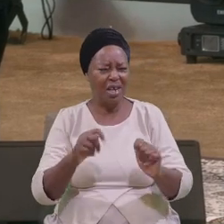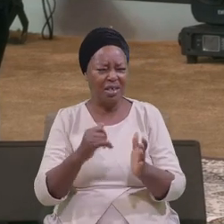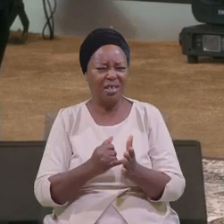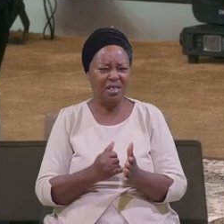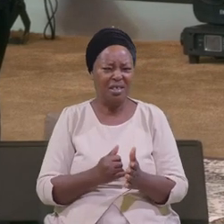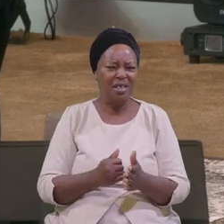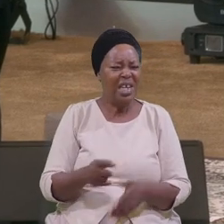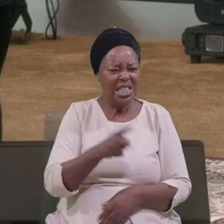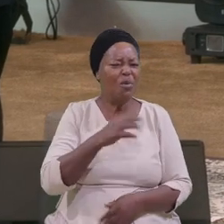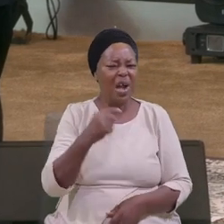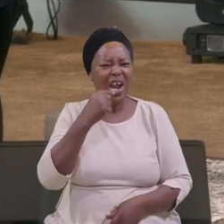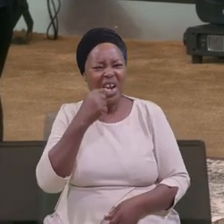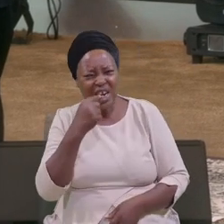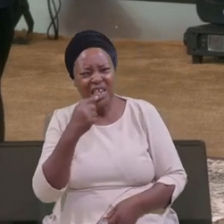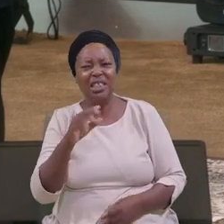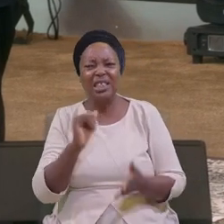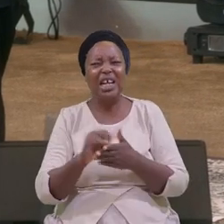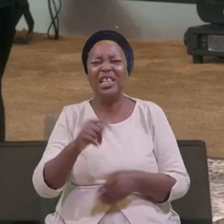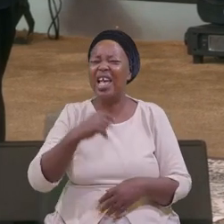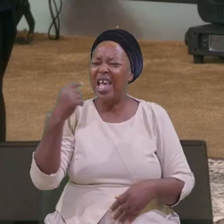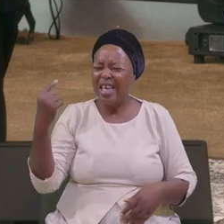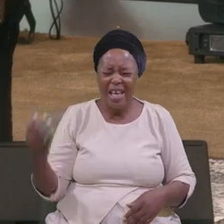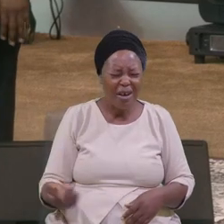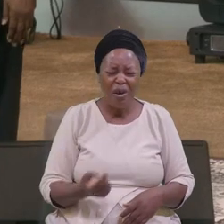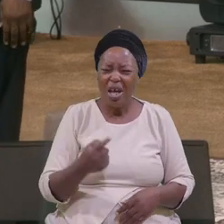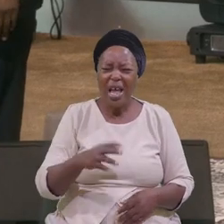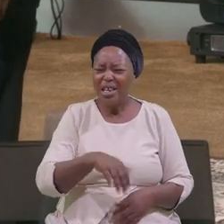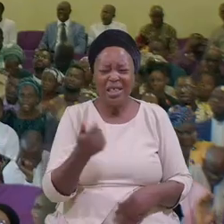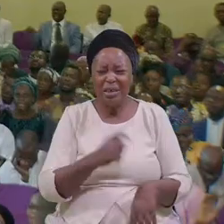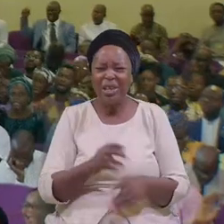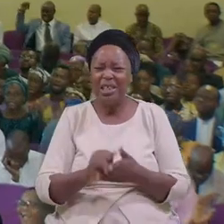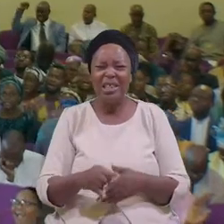They will regret they ever planned to touch you.